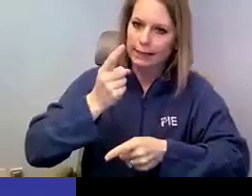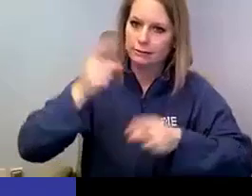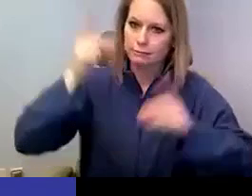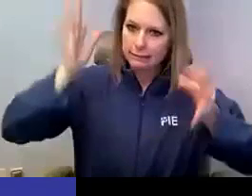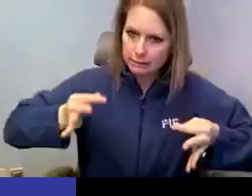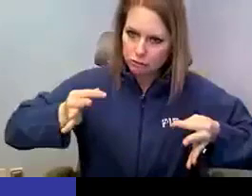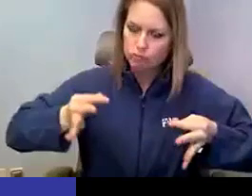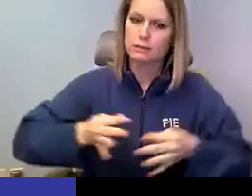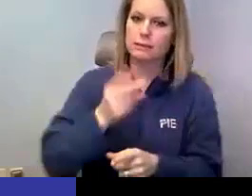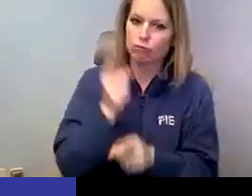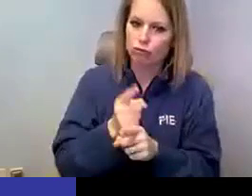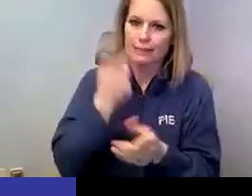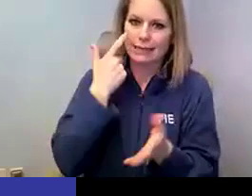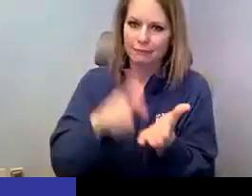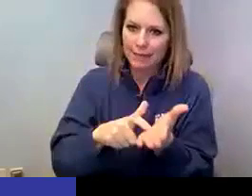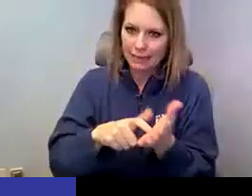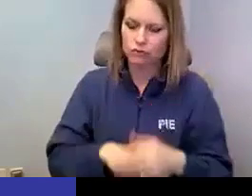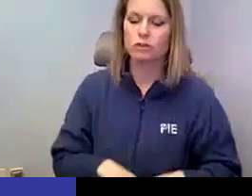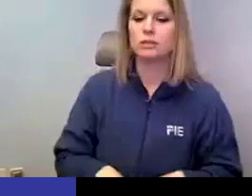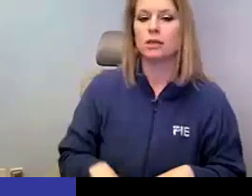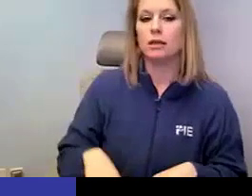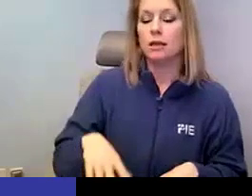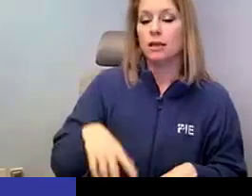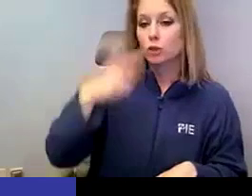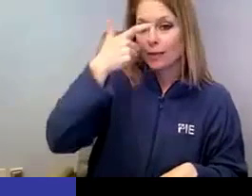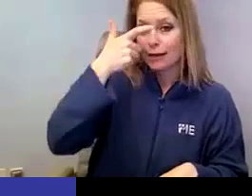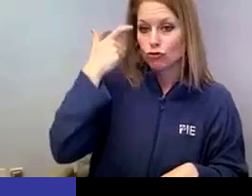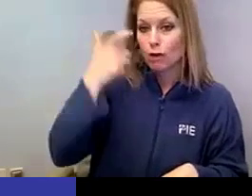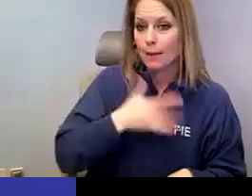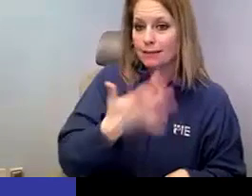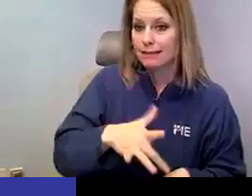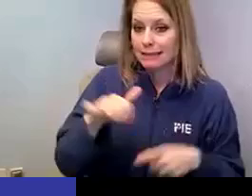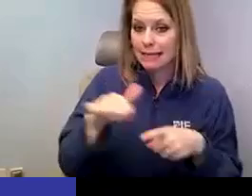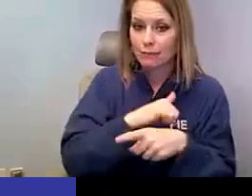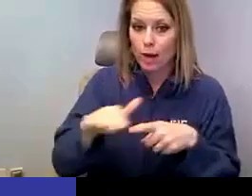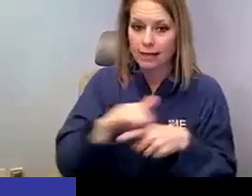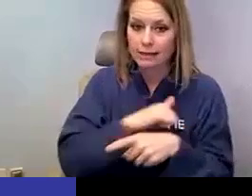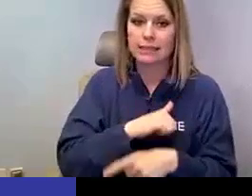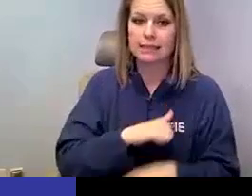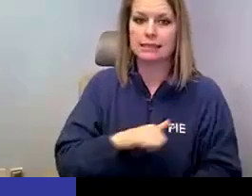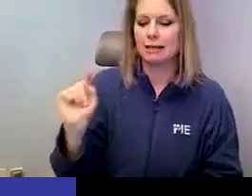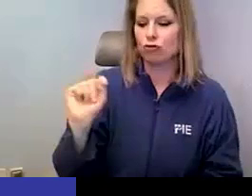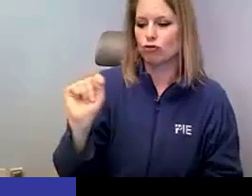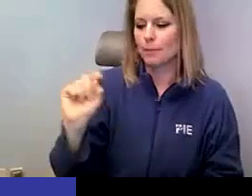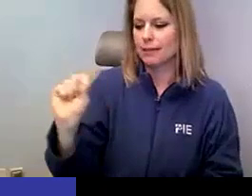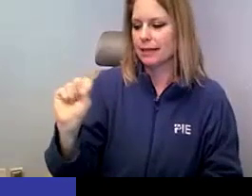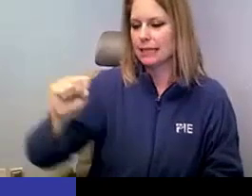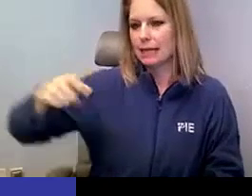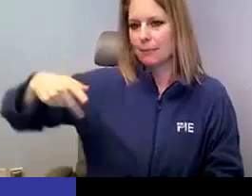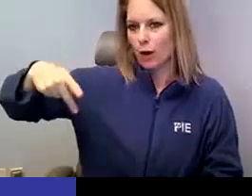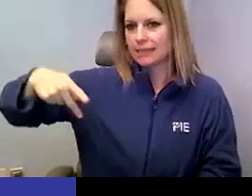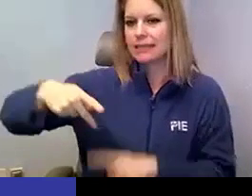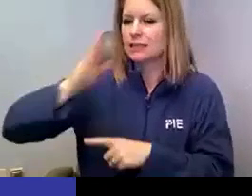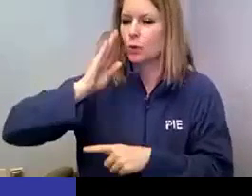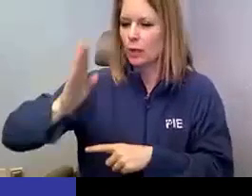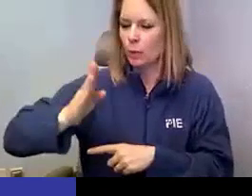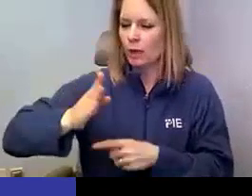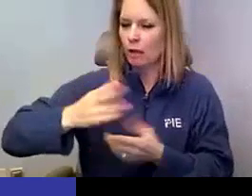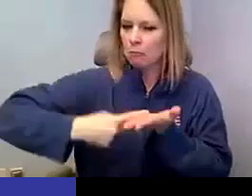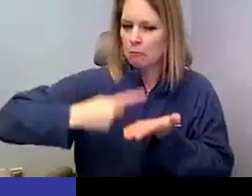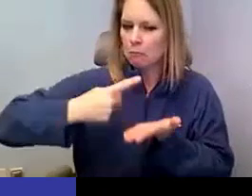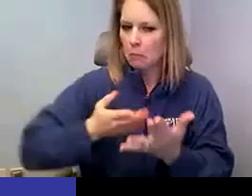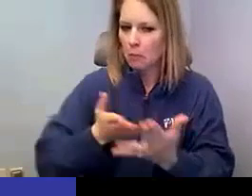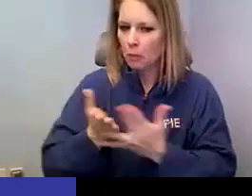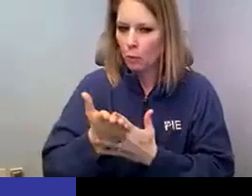identifications. Trauma-sensitive practices, we'll be talking about it a little bit throughout the day today. Those are infused throughout the